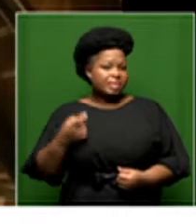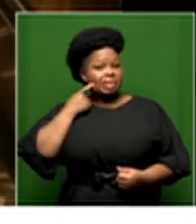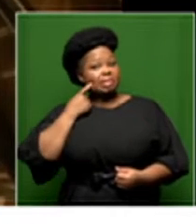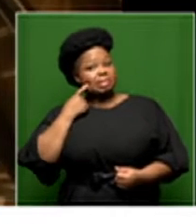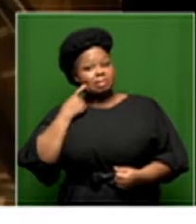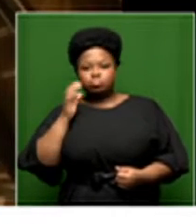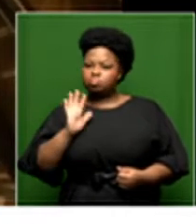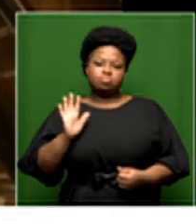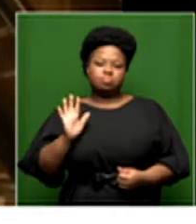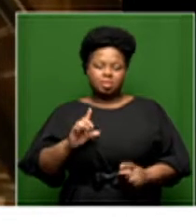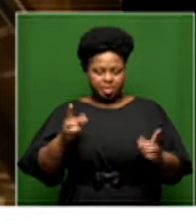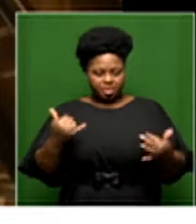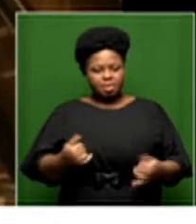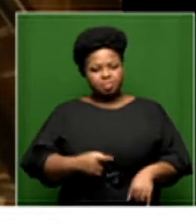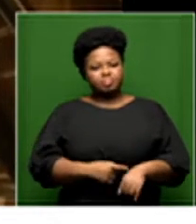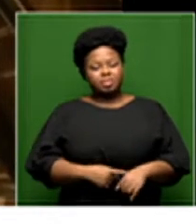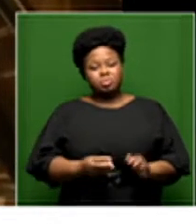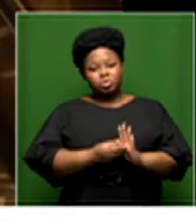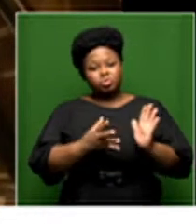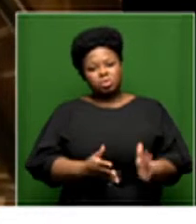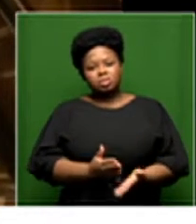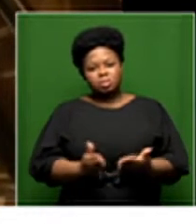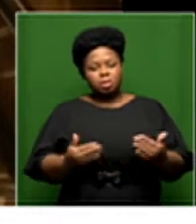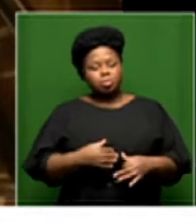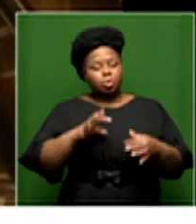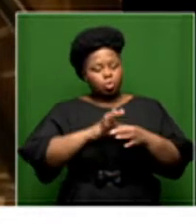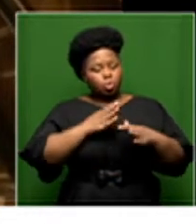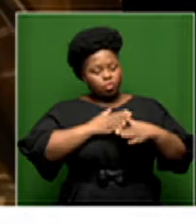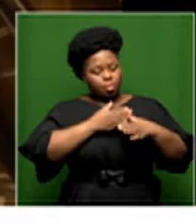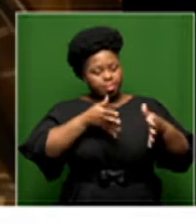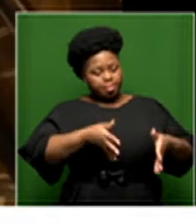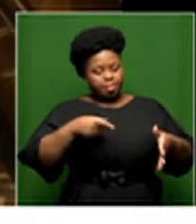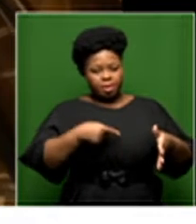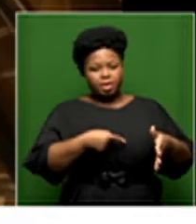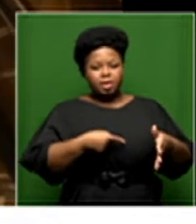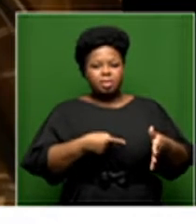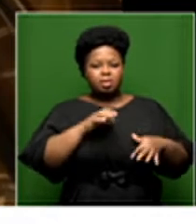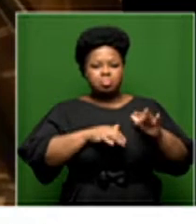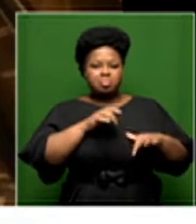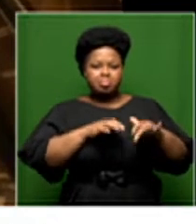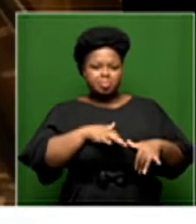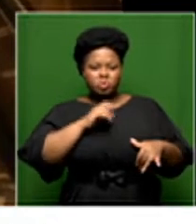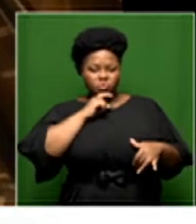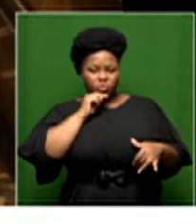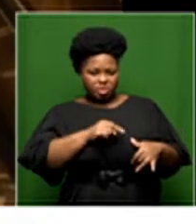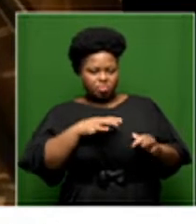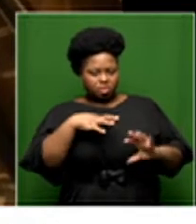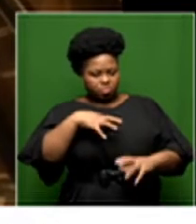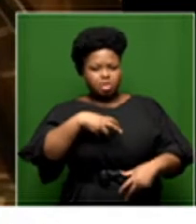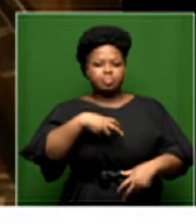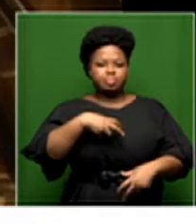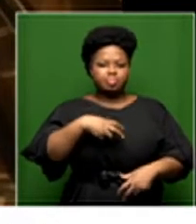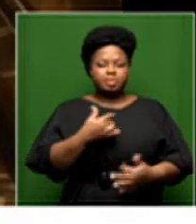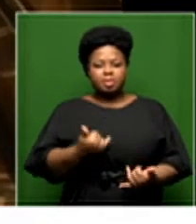to do, but in a time like this where students are forced to work from home, we have to adapt. And I think